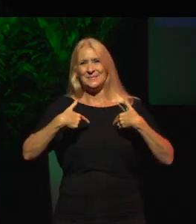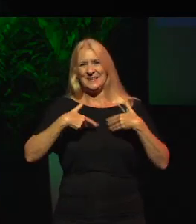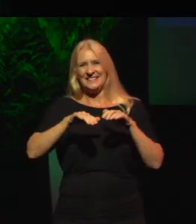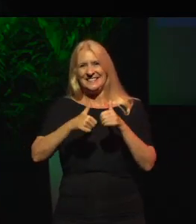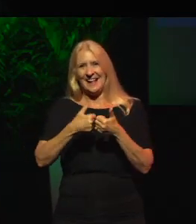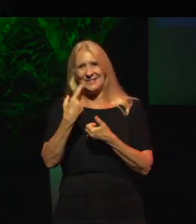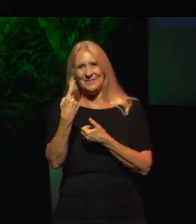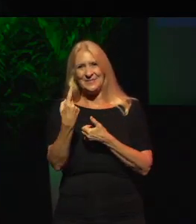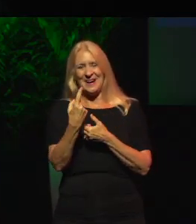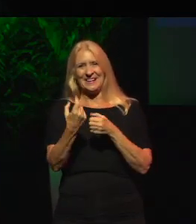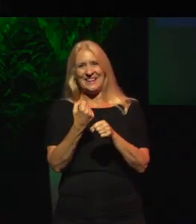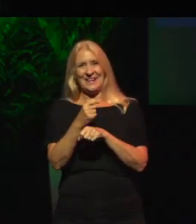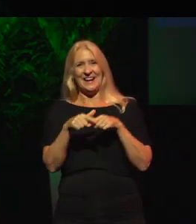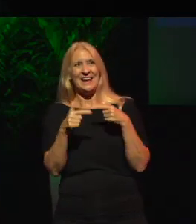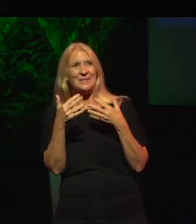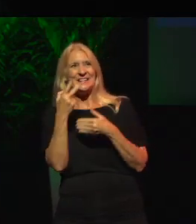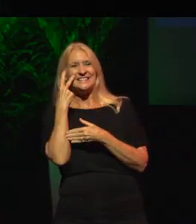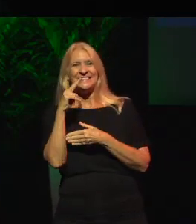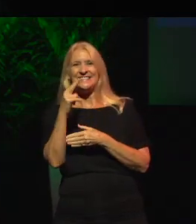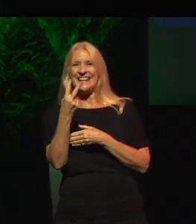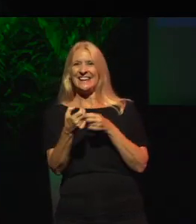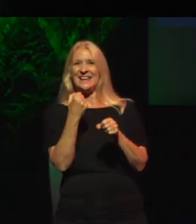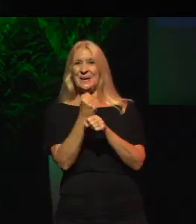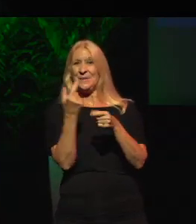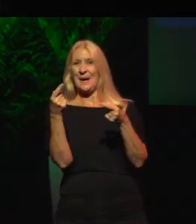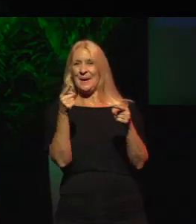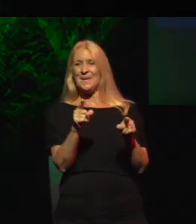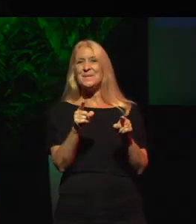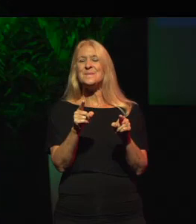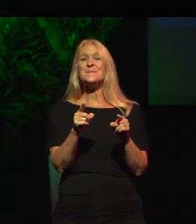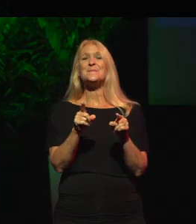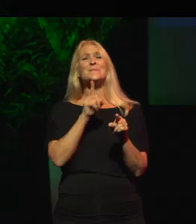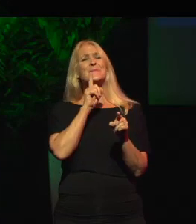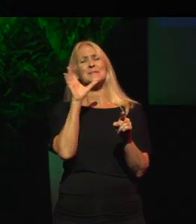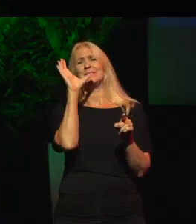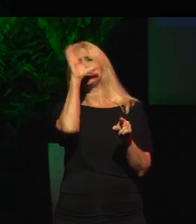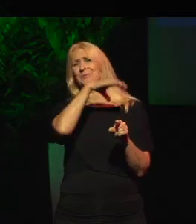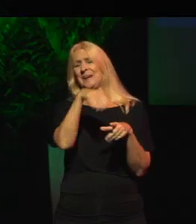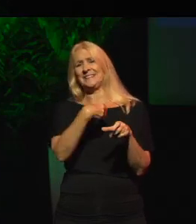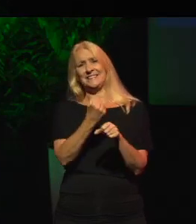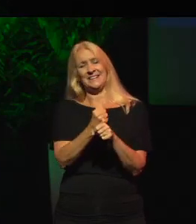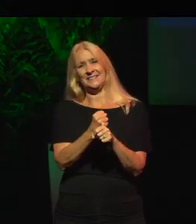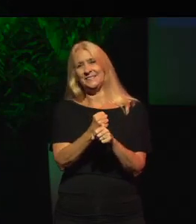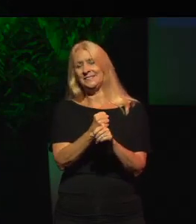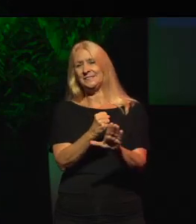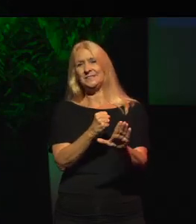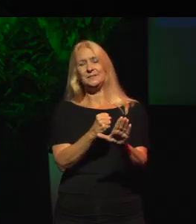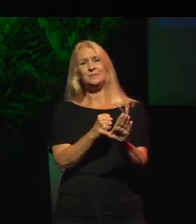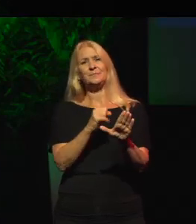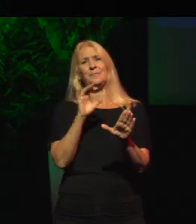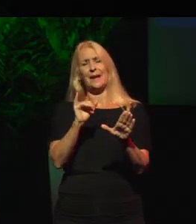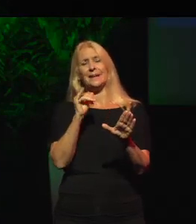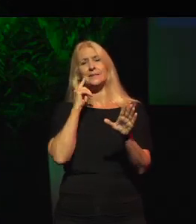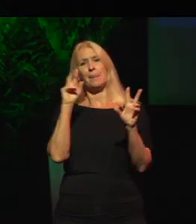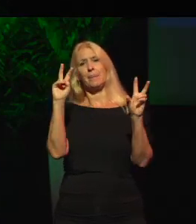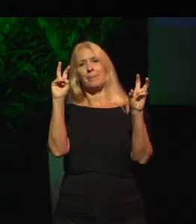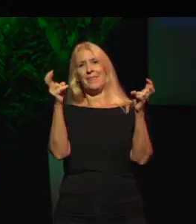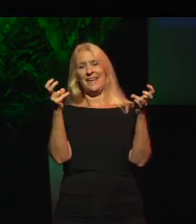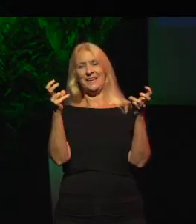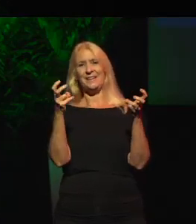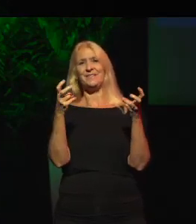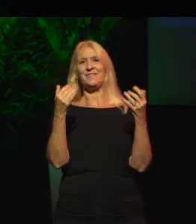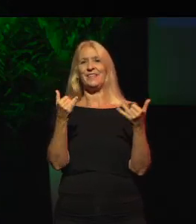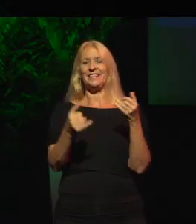And I can't wait to see what year two brings. It was truly a strange year, to say the least. And hence the theme for this year's